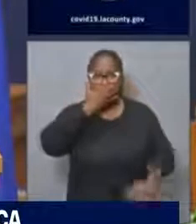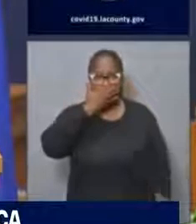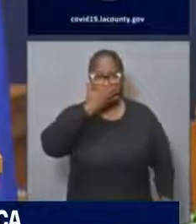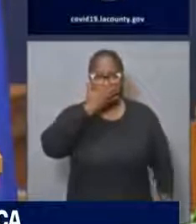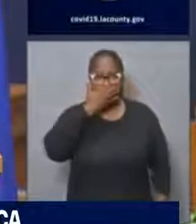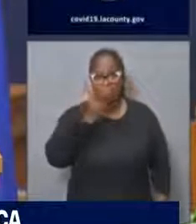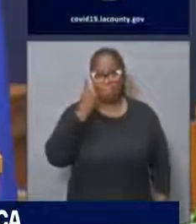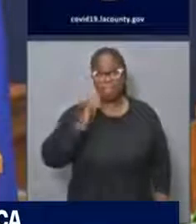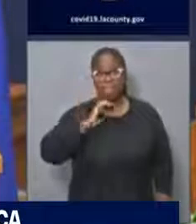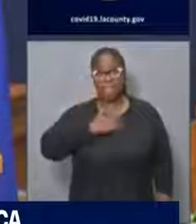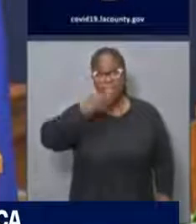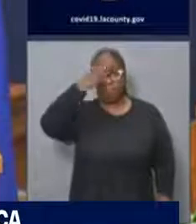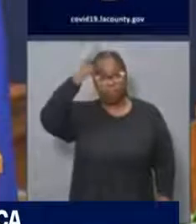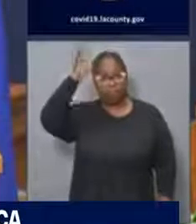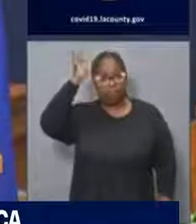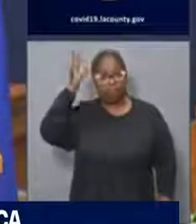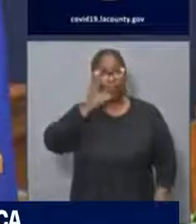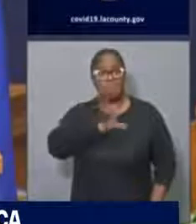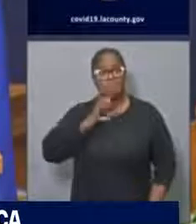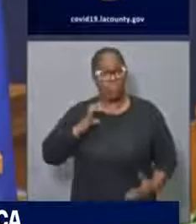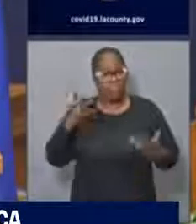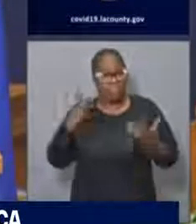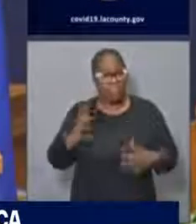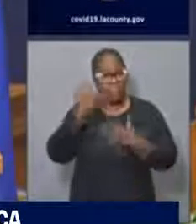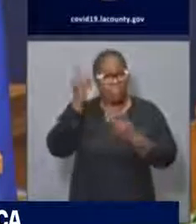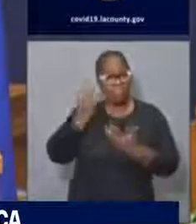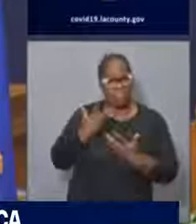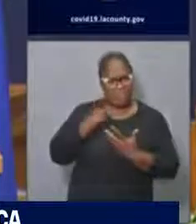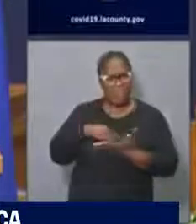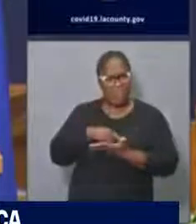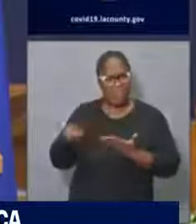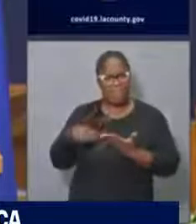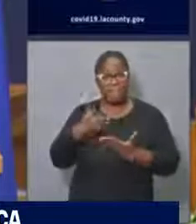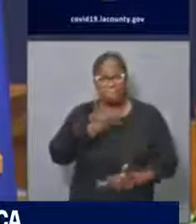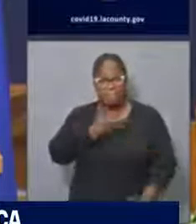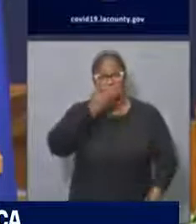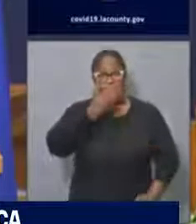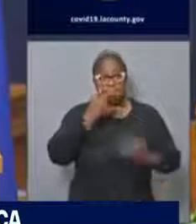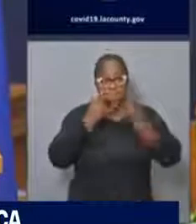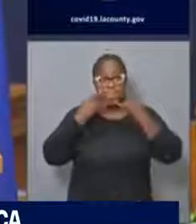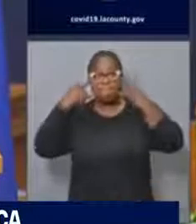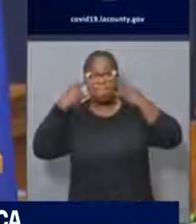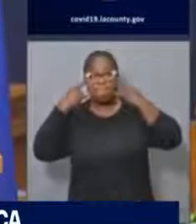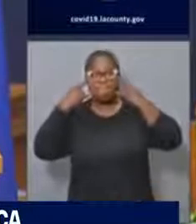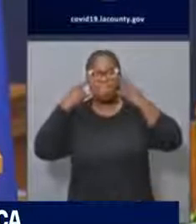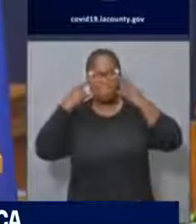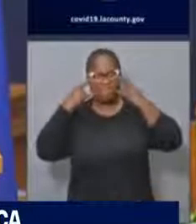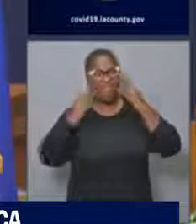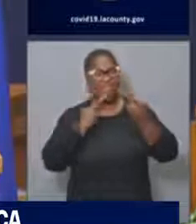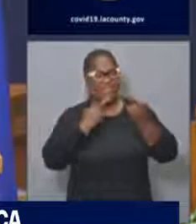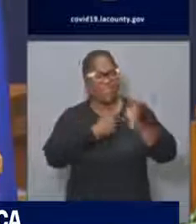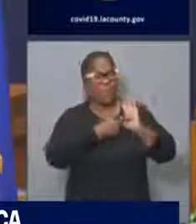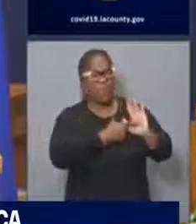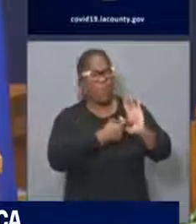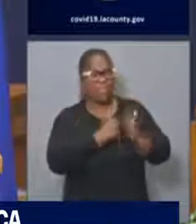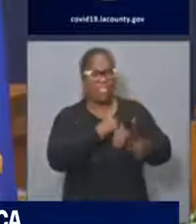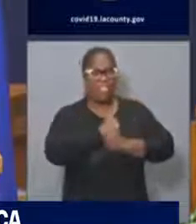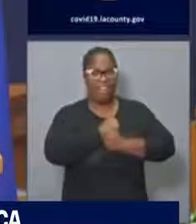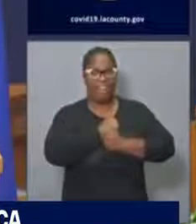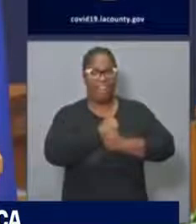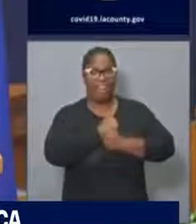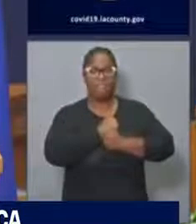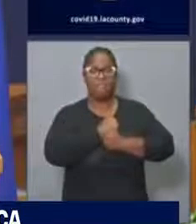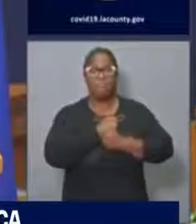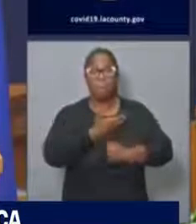Indian Commission shared earlier this week, wearing a mask is an act of love. In fact, studies have shown that masks do a lot more to